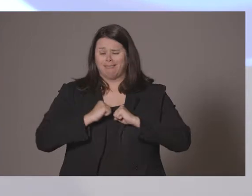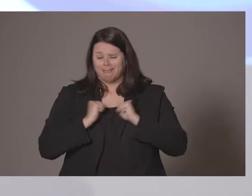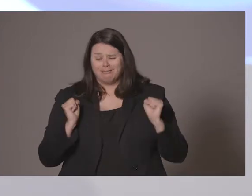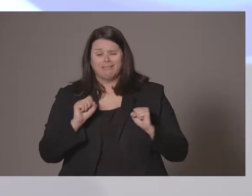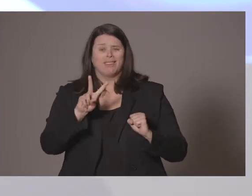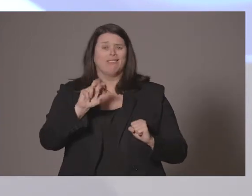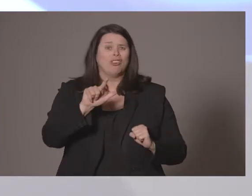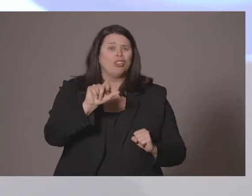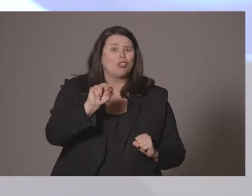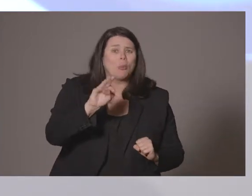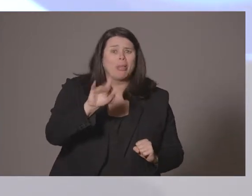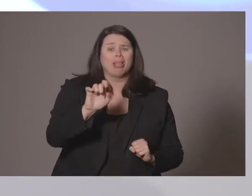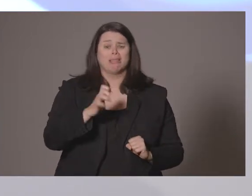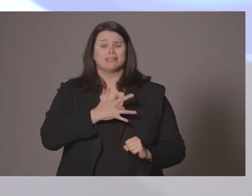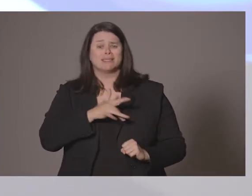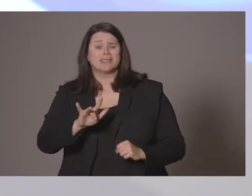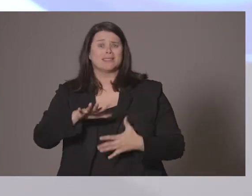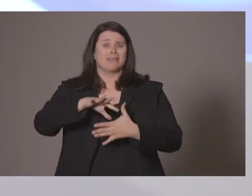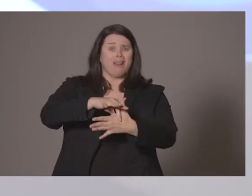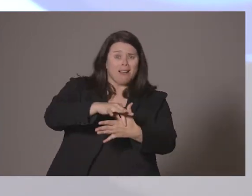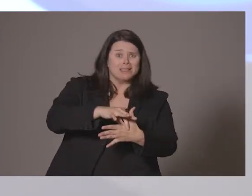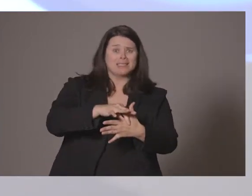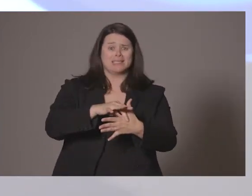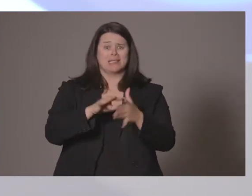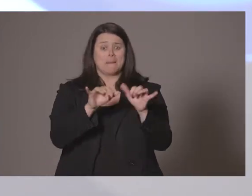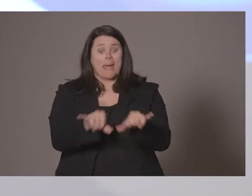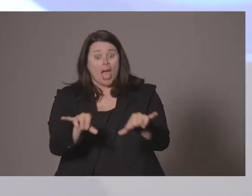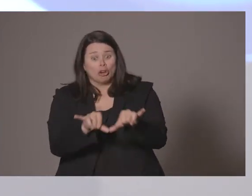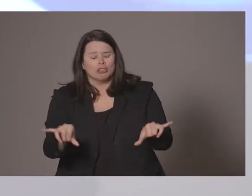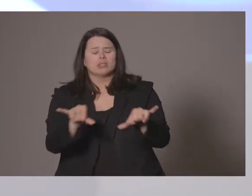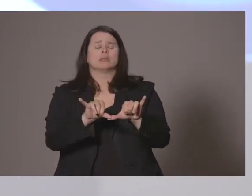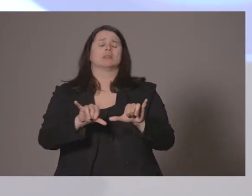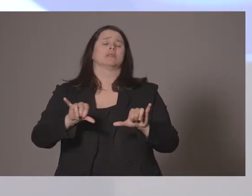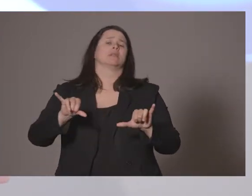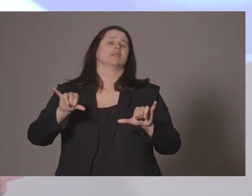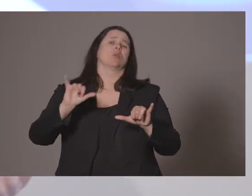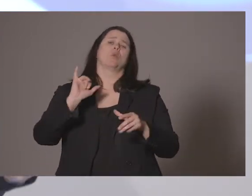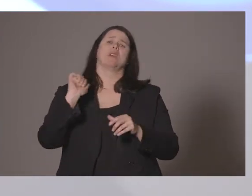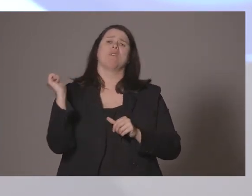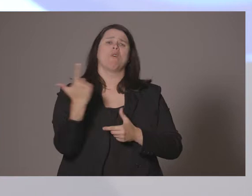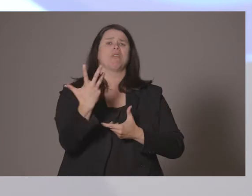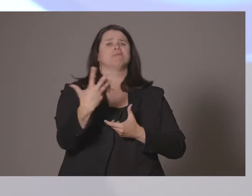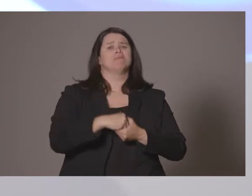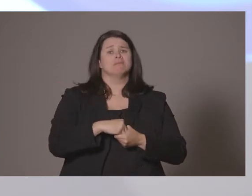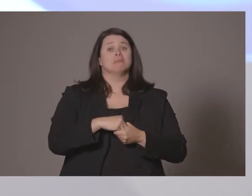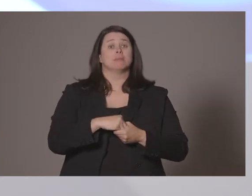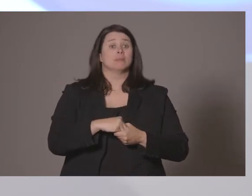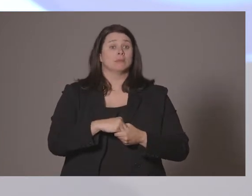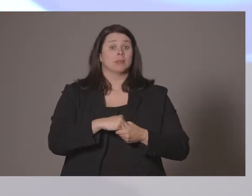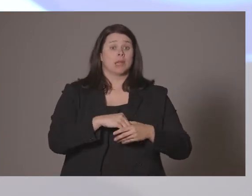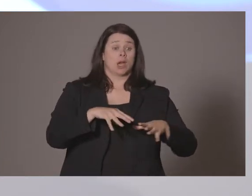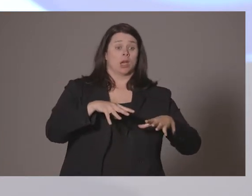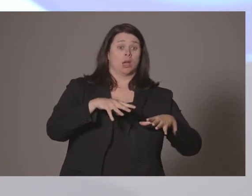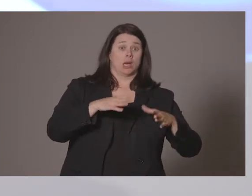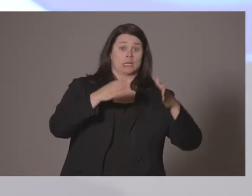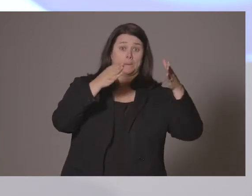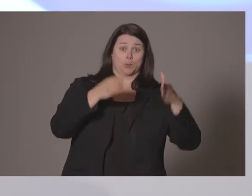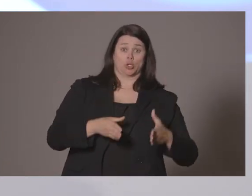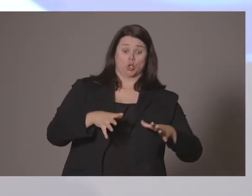sensitive content and sensitive patterns that we're dealing with that we all engage in from a recipient and from an